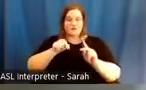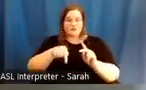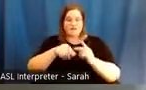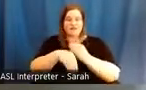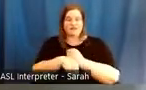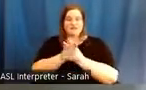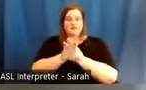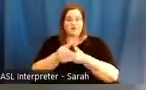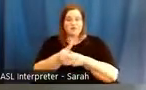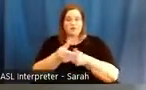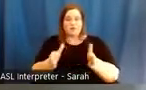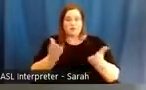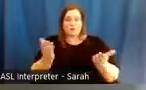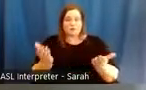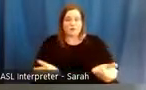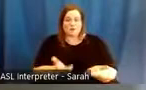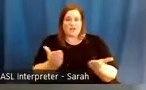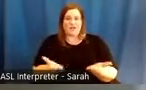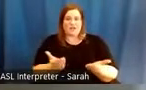room here